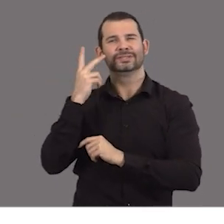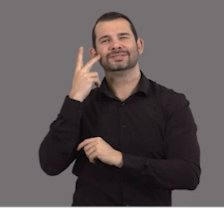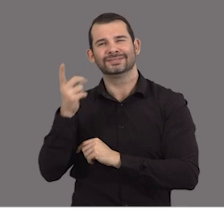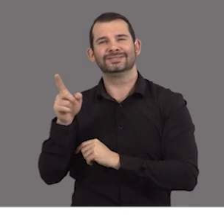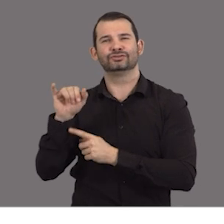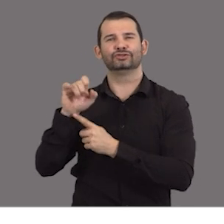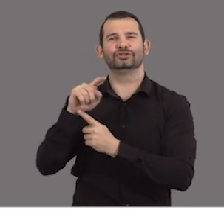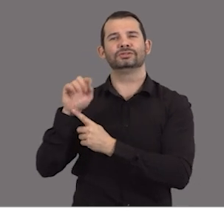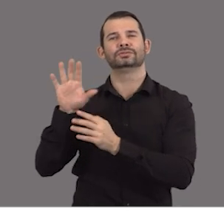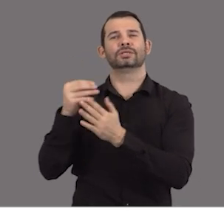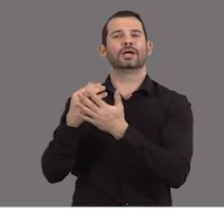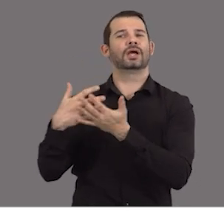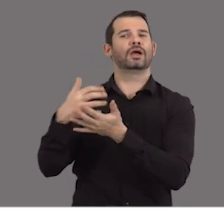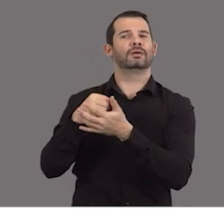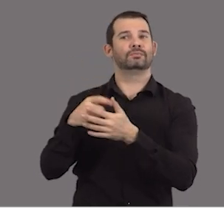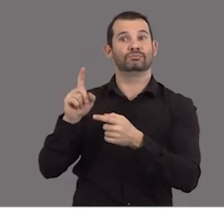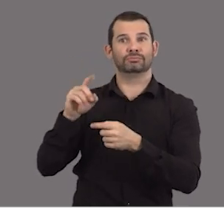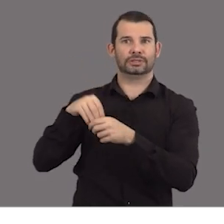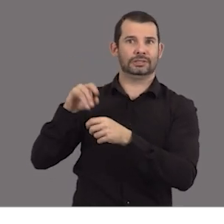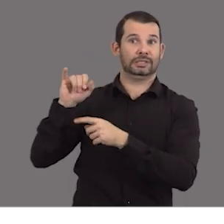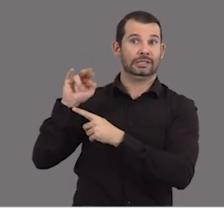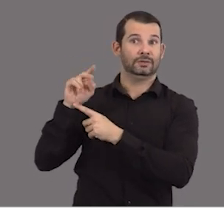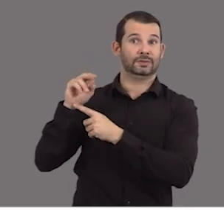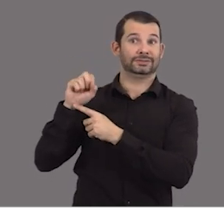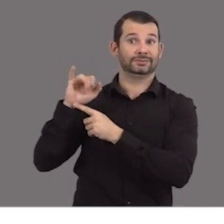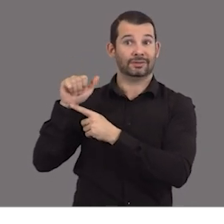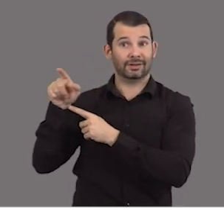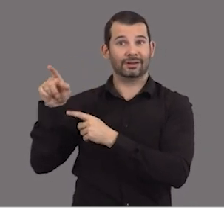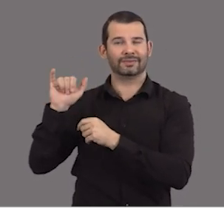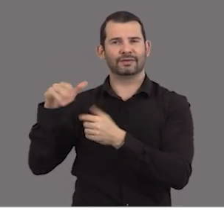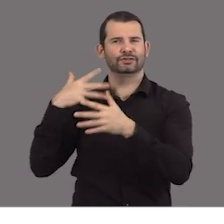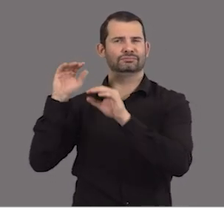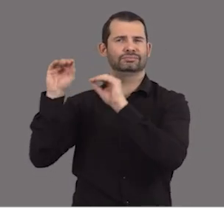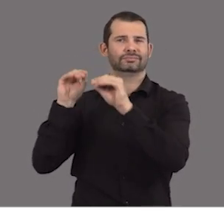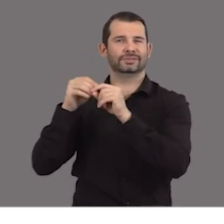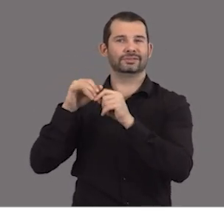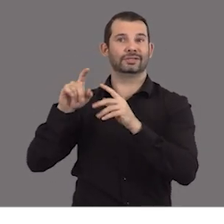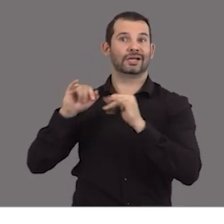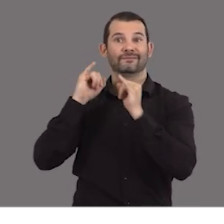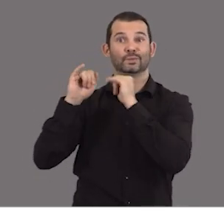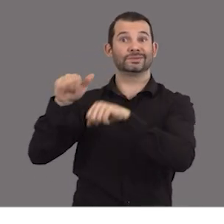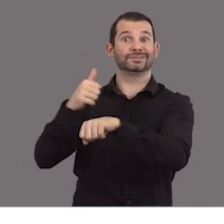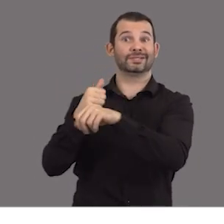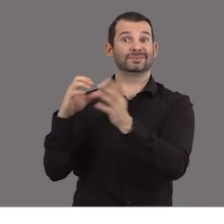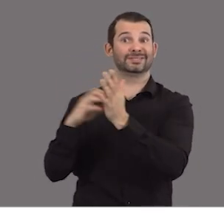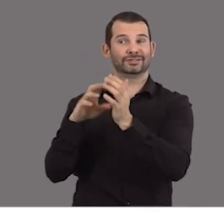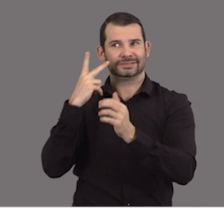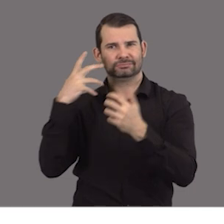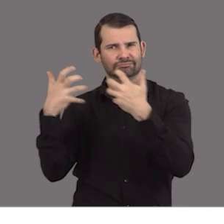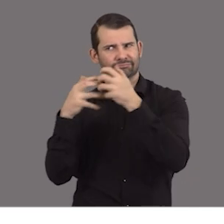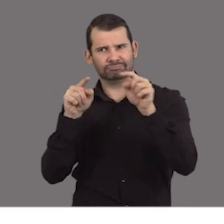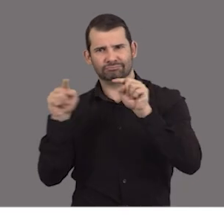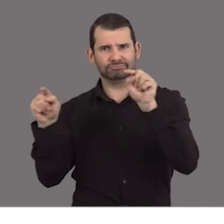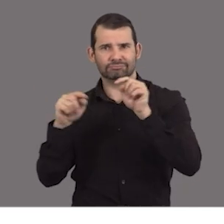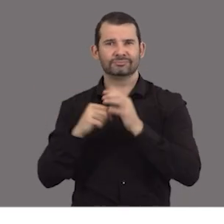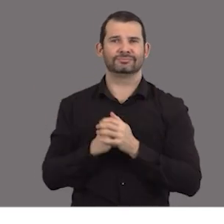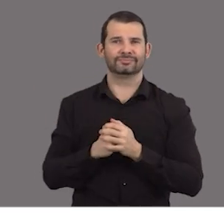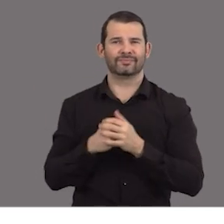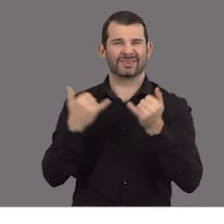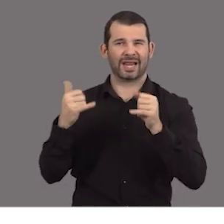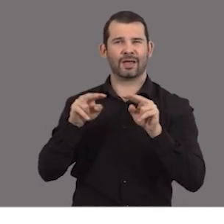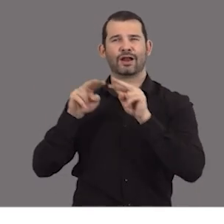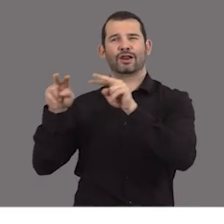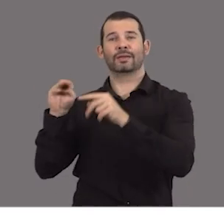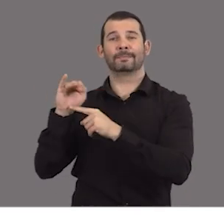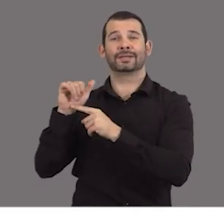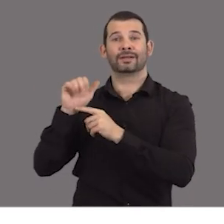This is where we see Jeet's income earned in Indonesia, which we entered in the interview setup section. Now let's have a